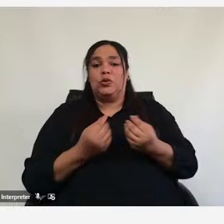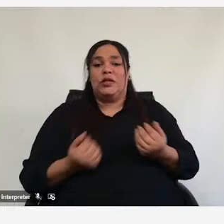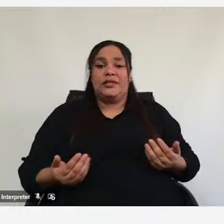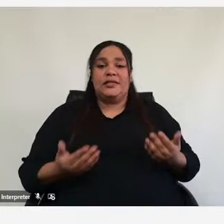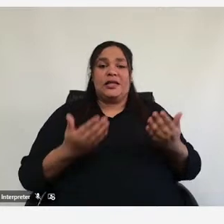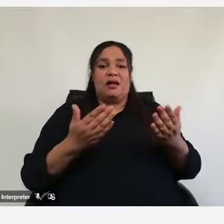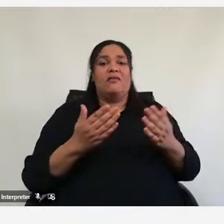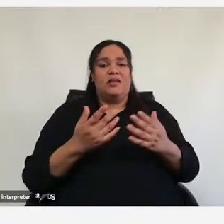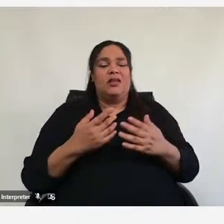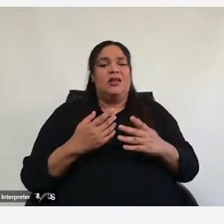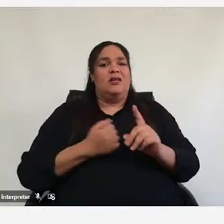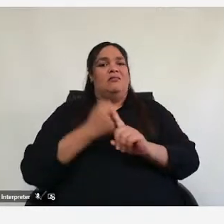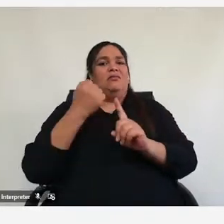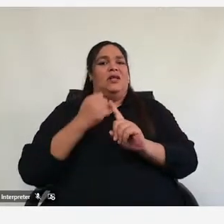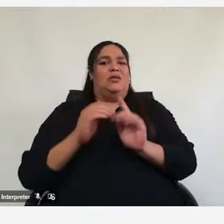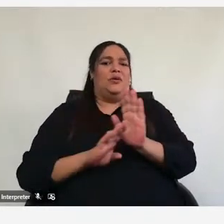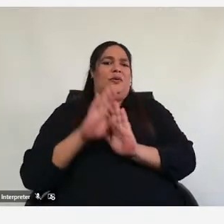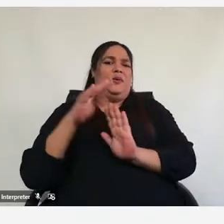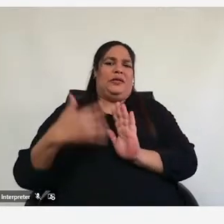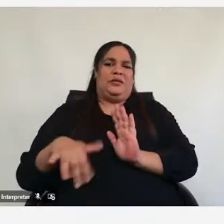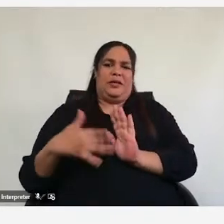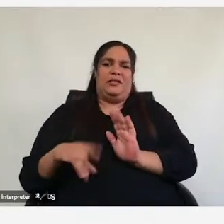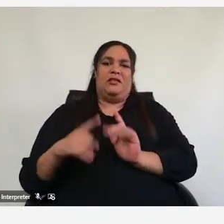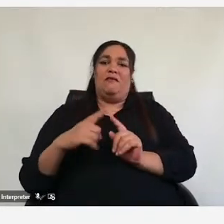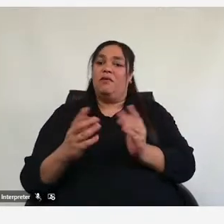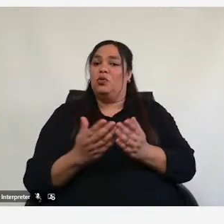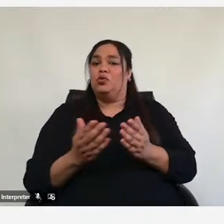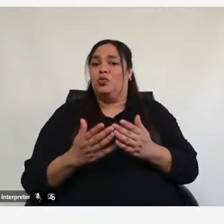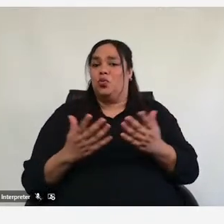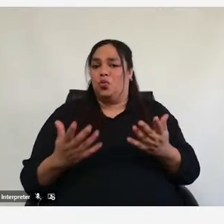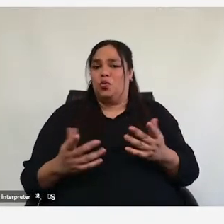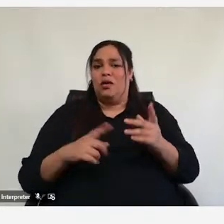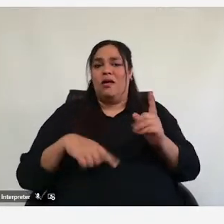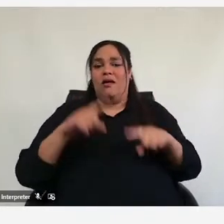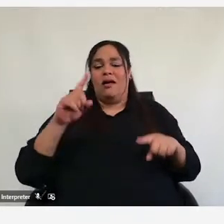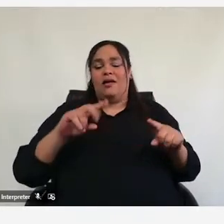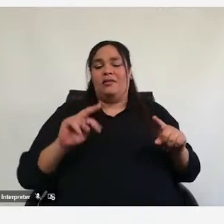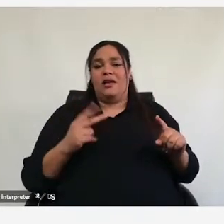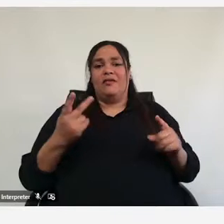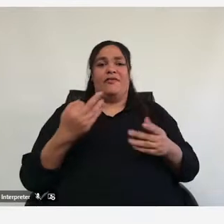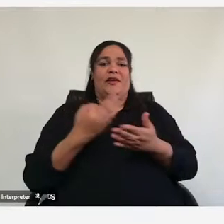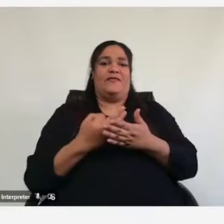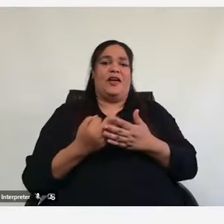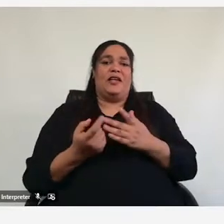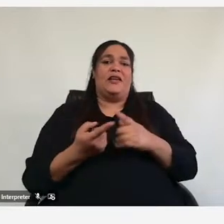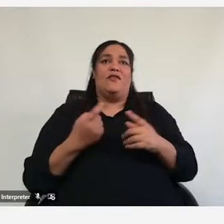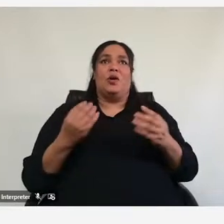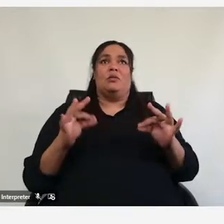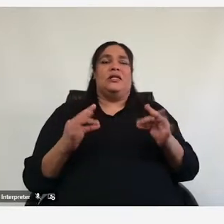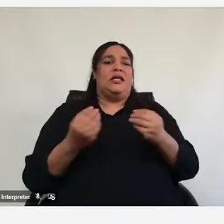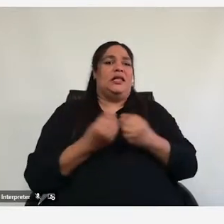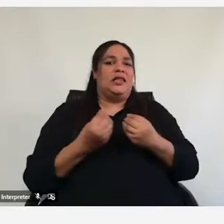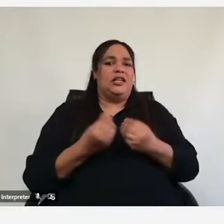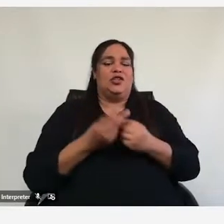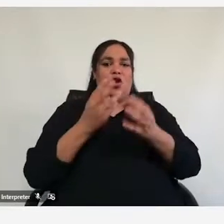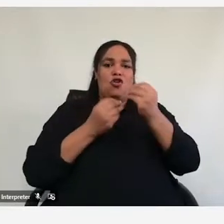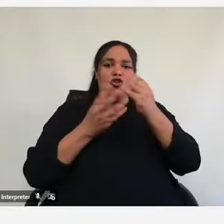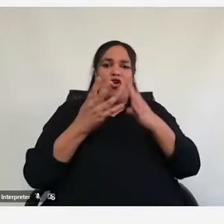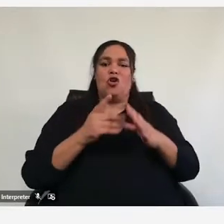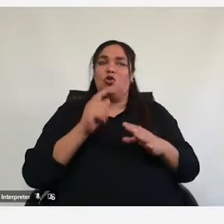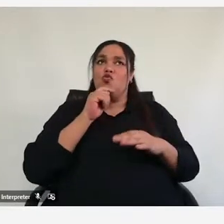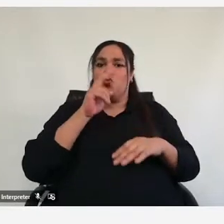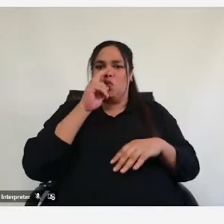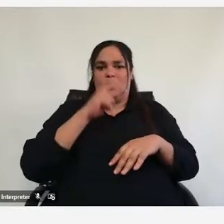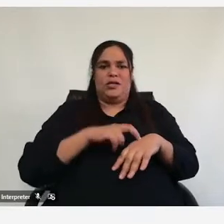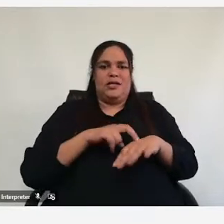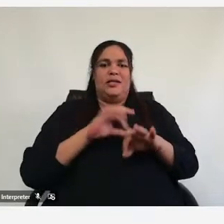will drive up expenses for schools and divert funding from things learners